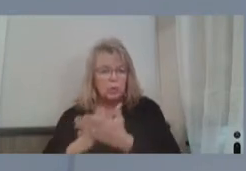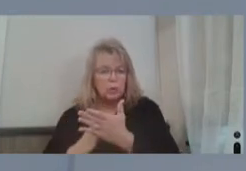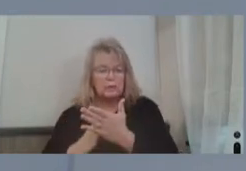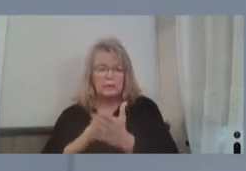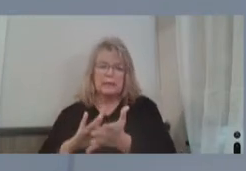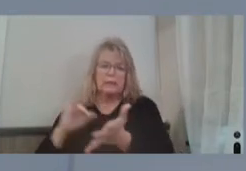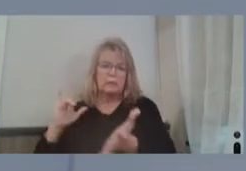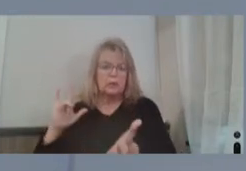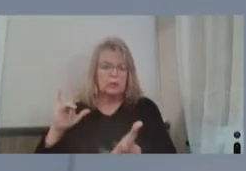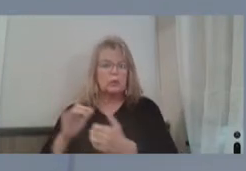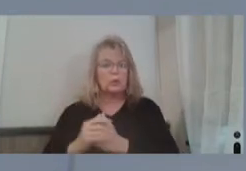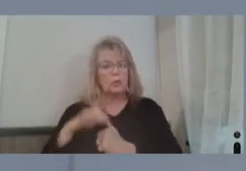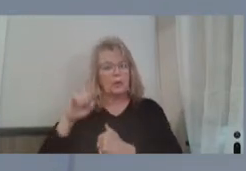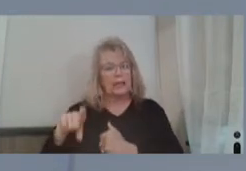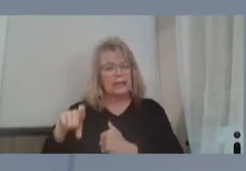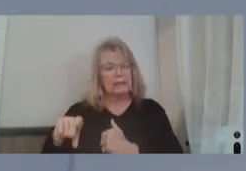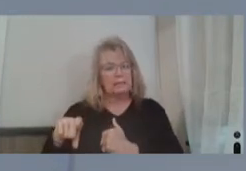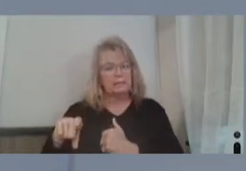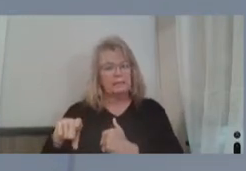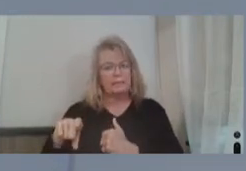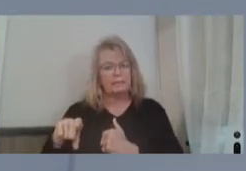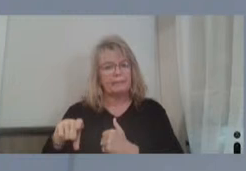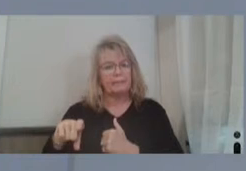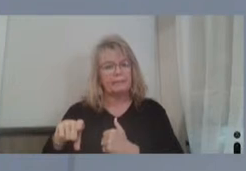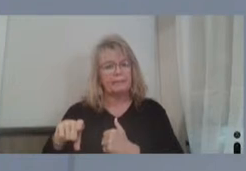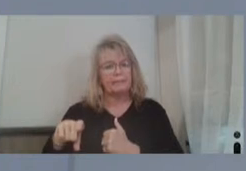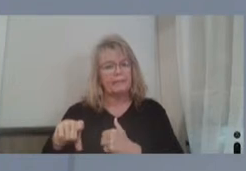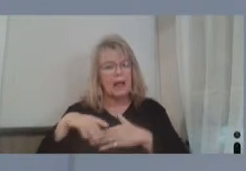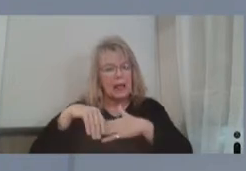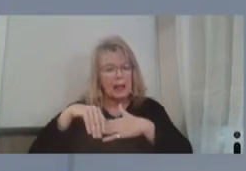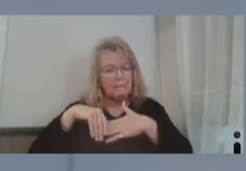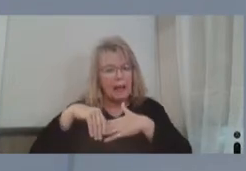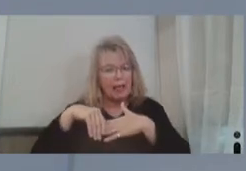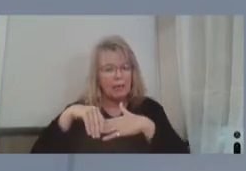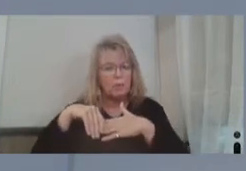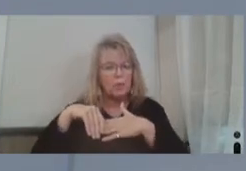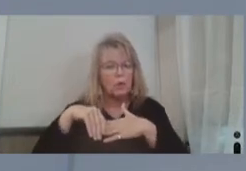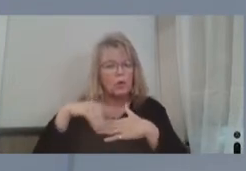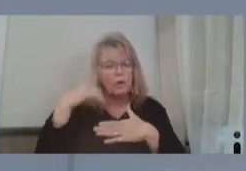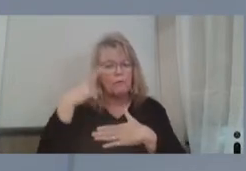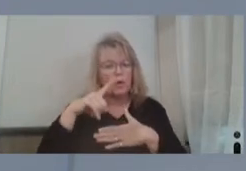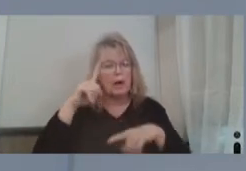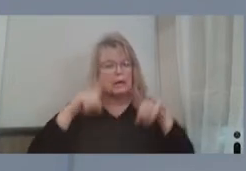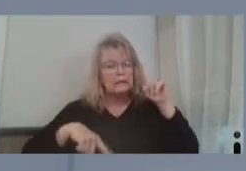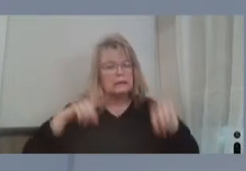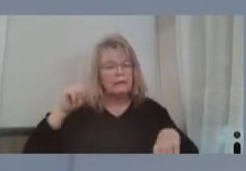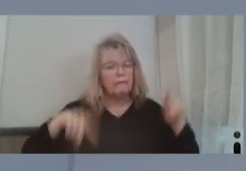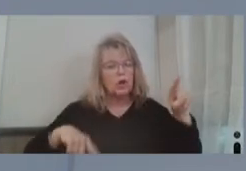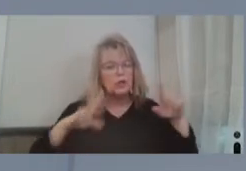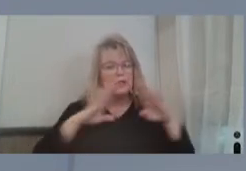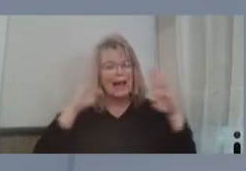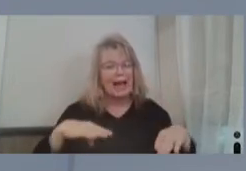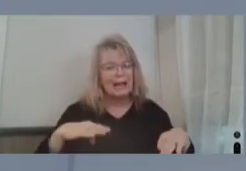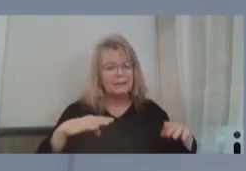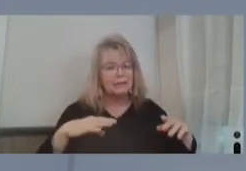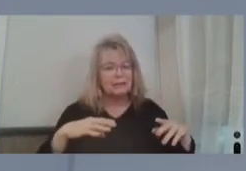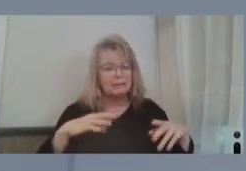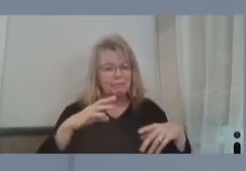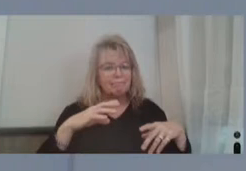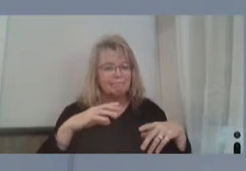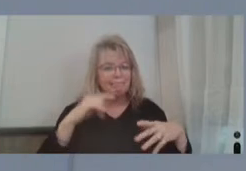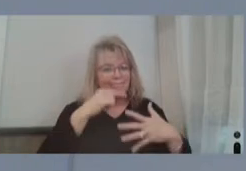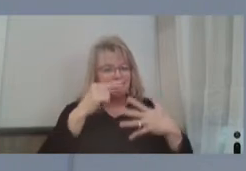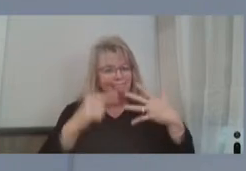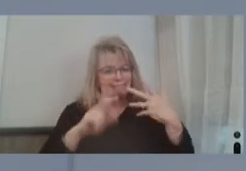need to be malleable for diverse housing types. And what we're